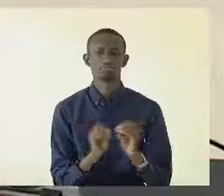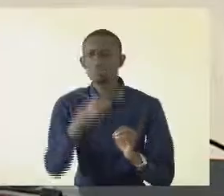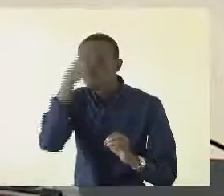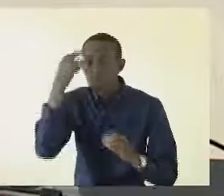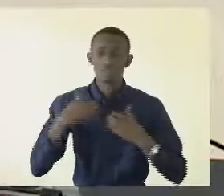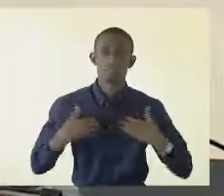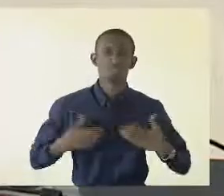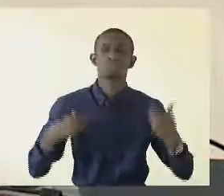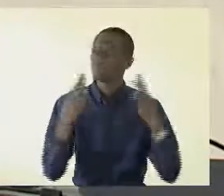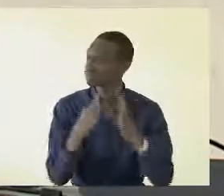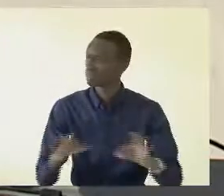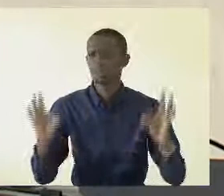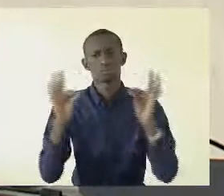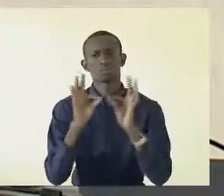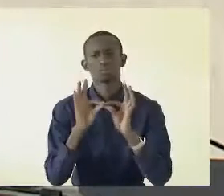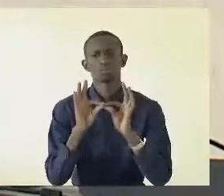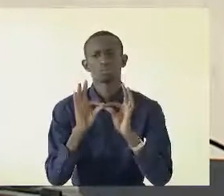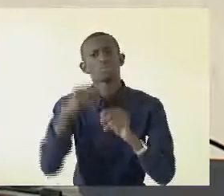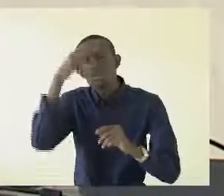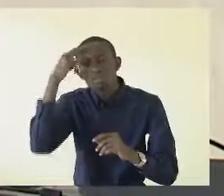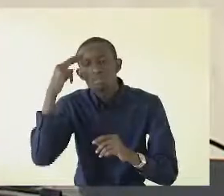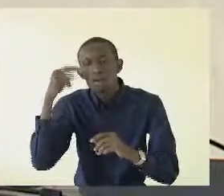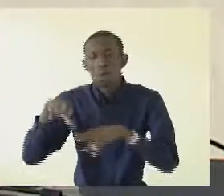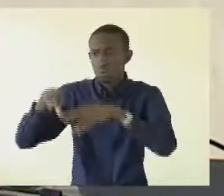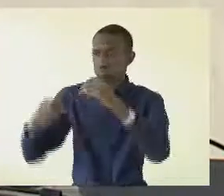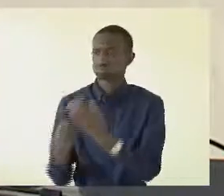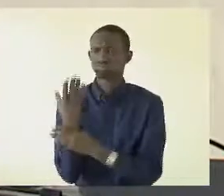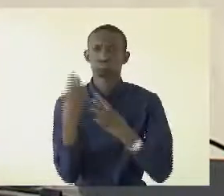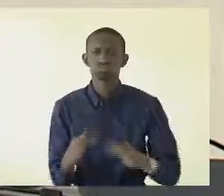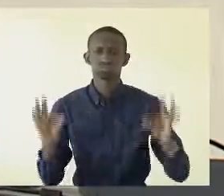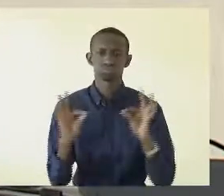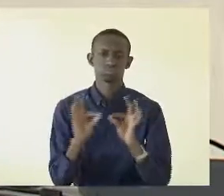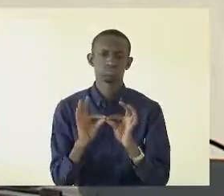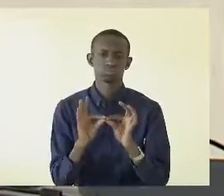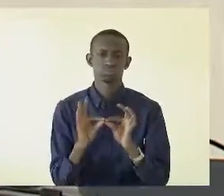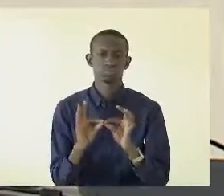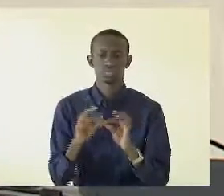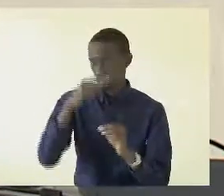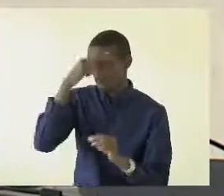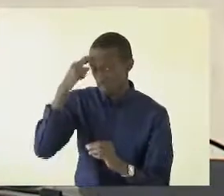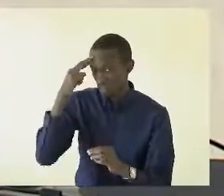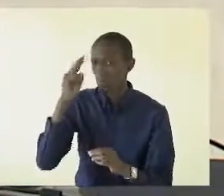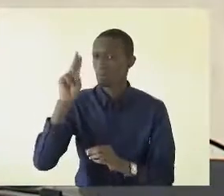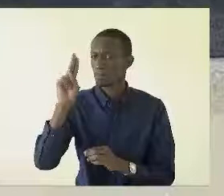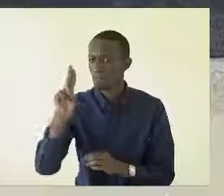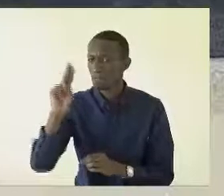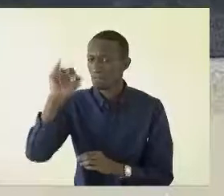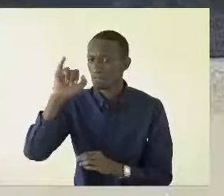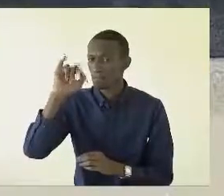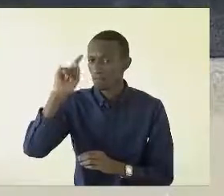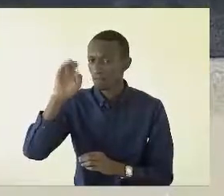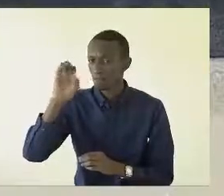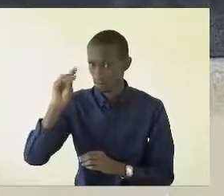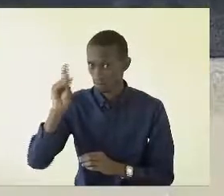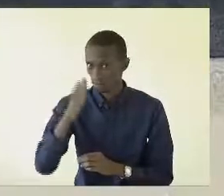important, because plants are very important. That's why United Nations Environmental Program put